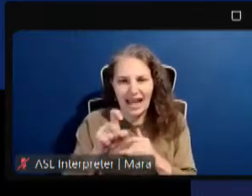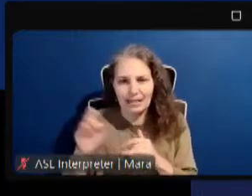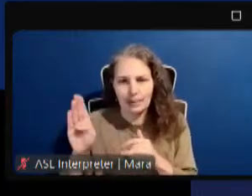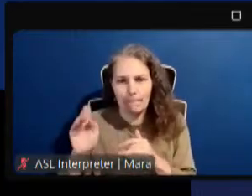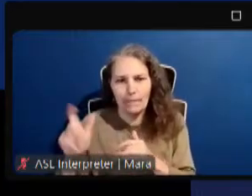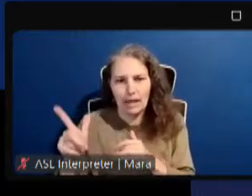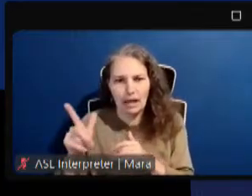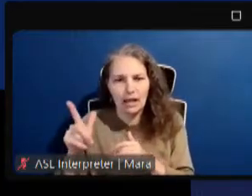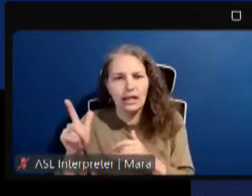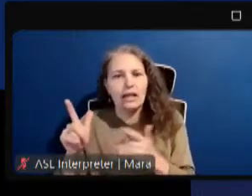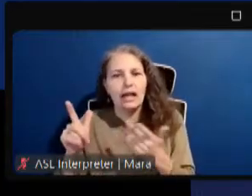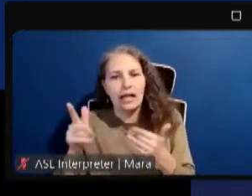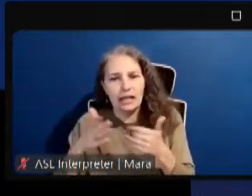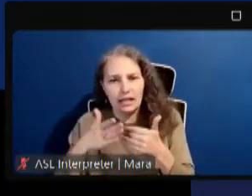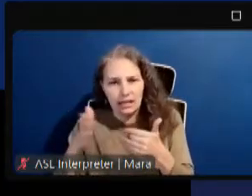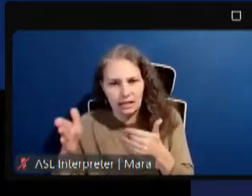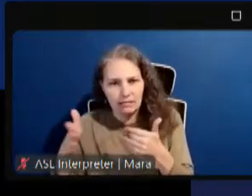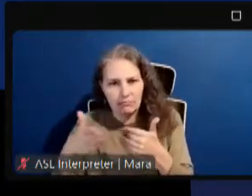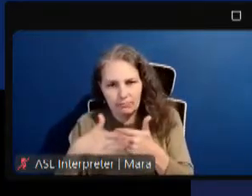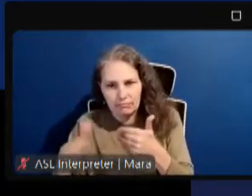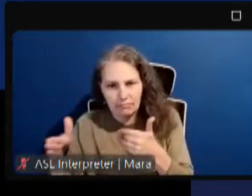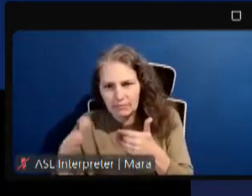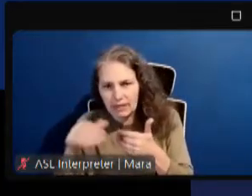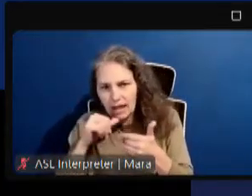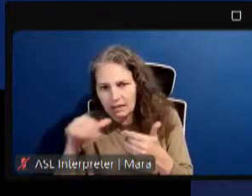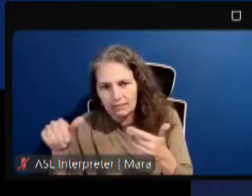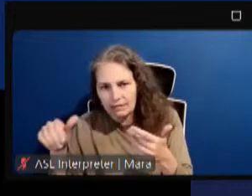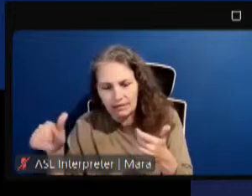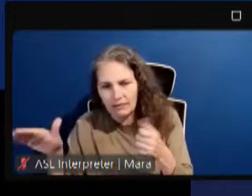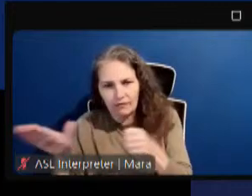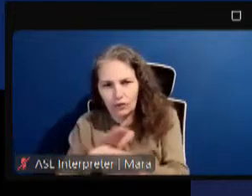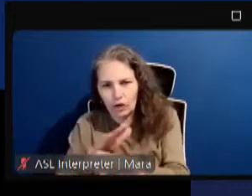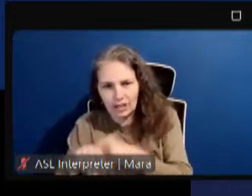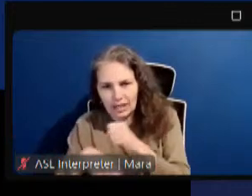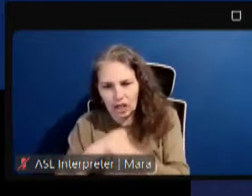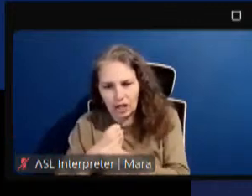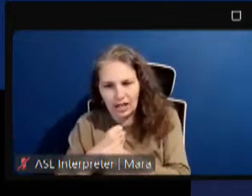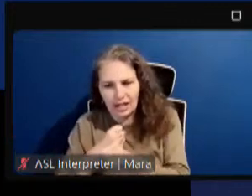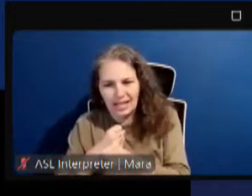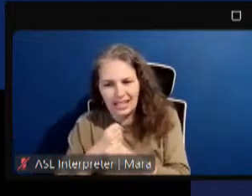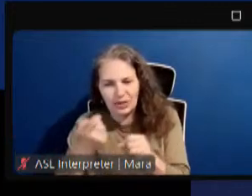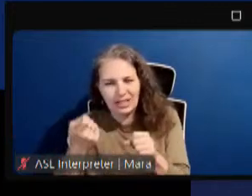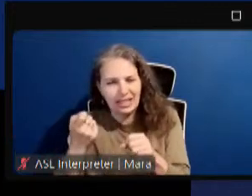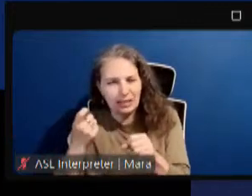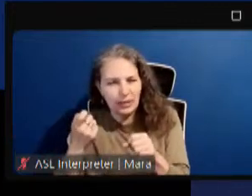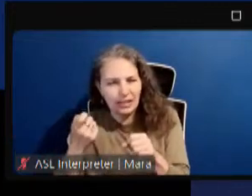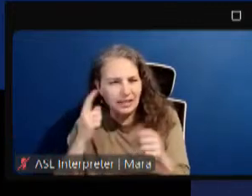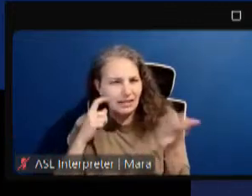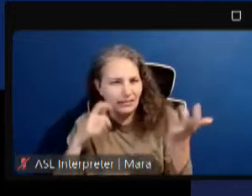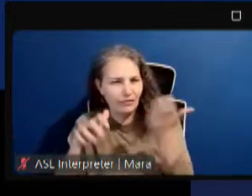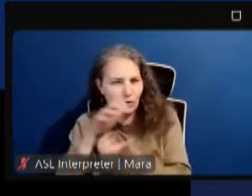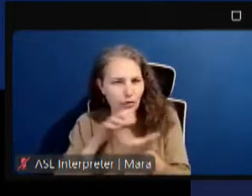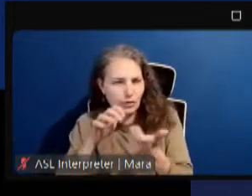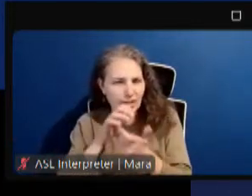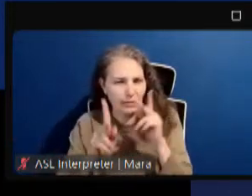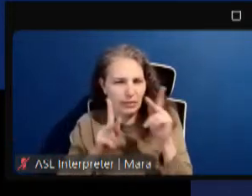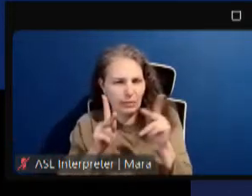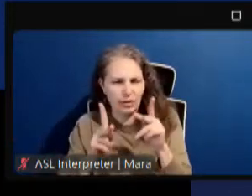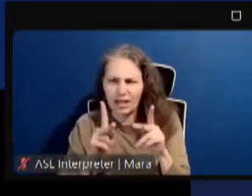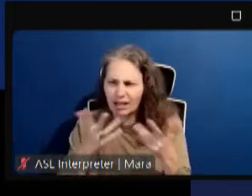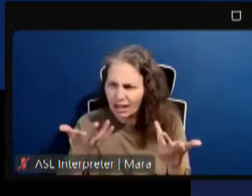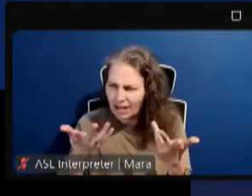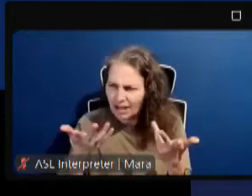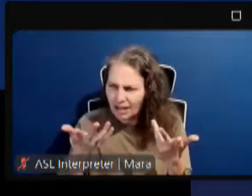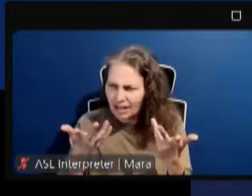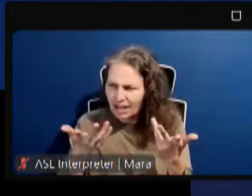for the entire year. I know this is difficult for some people to get a hold of when they realize the house is gone, but they're still